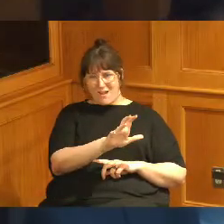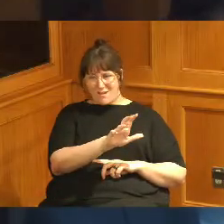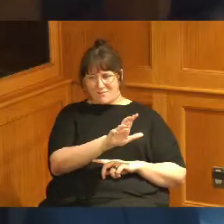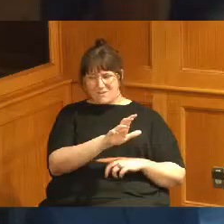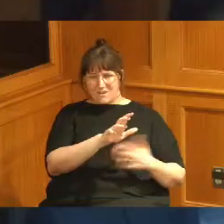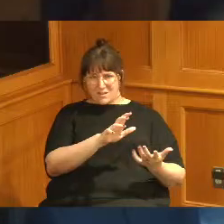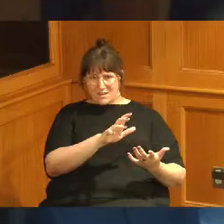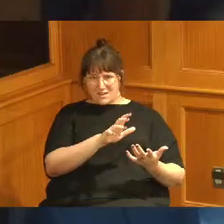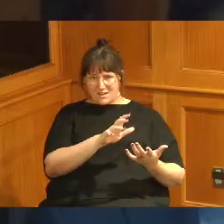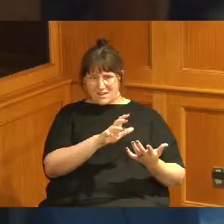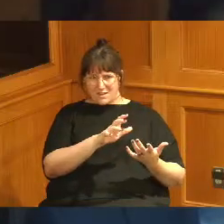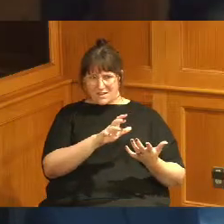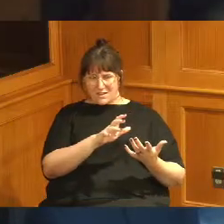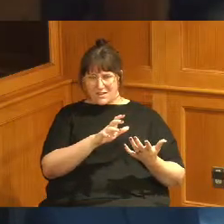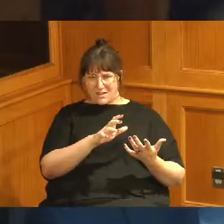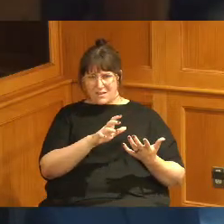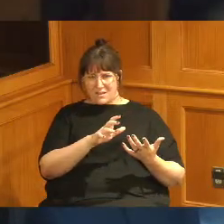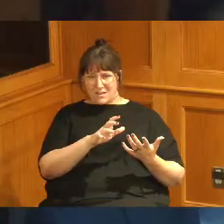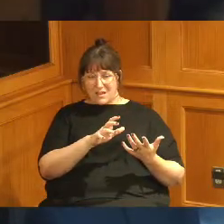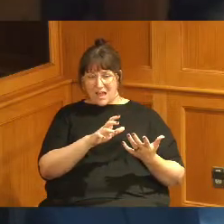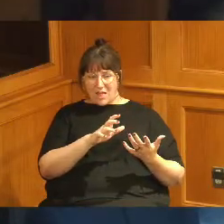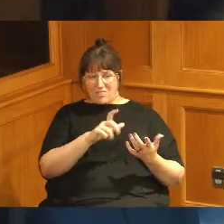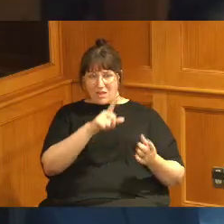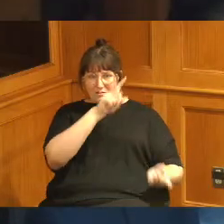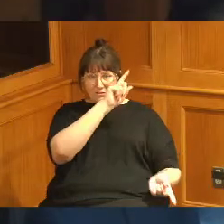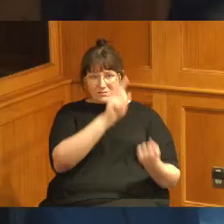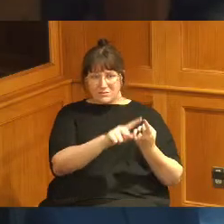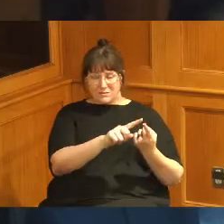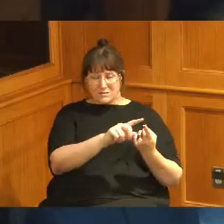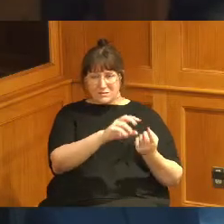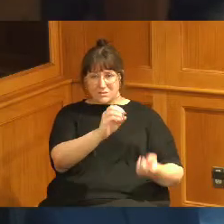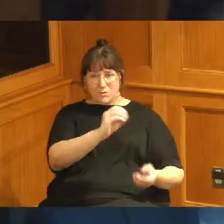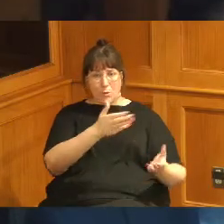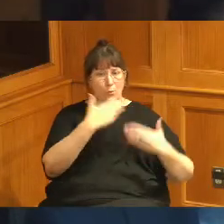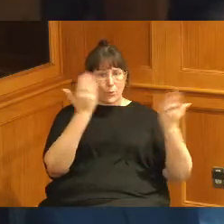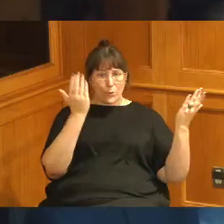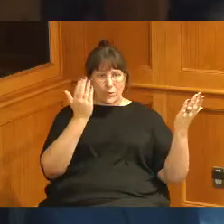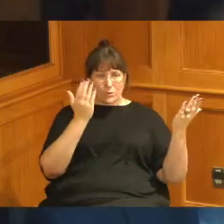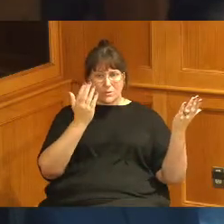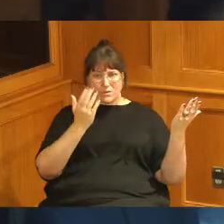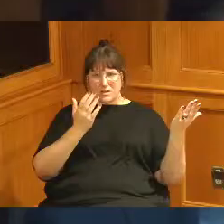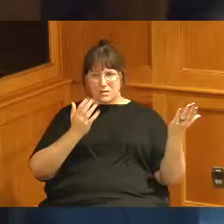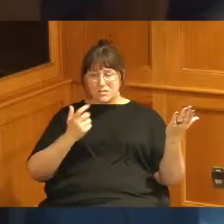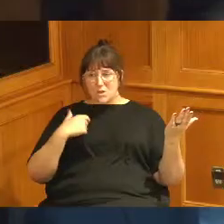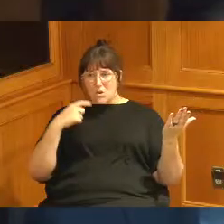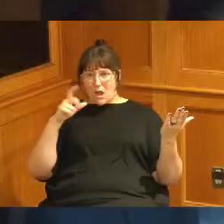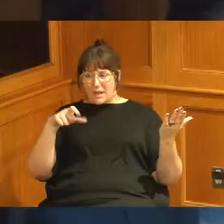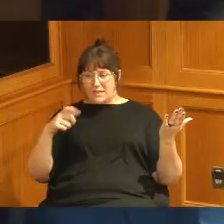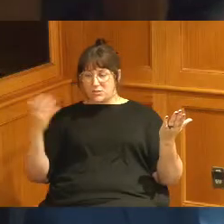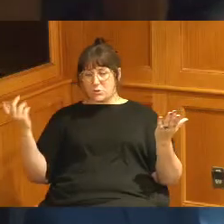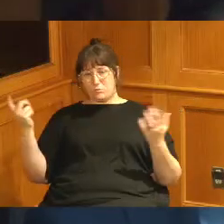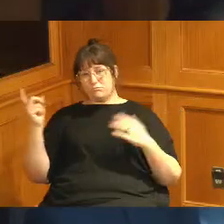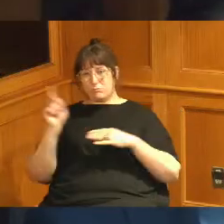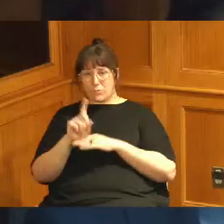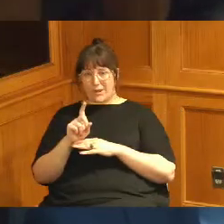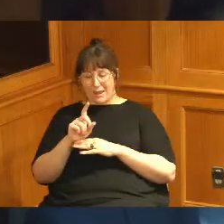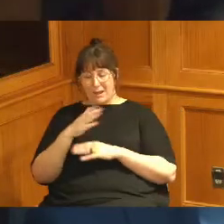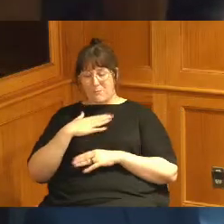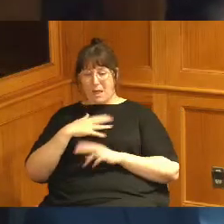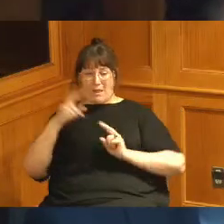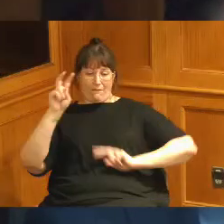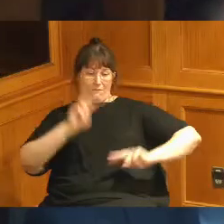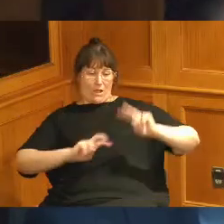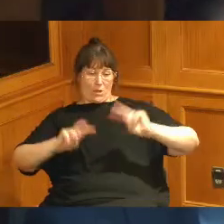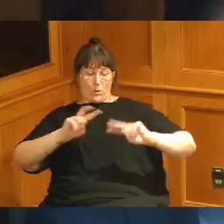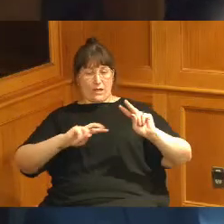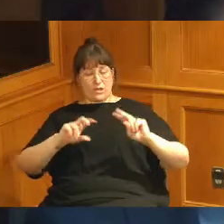looking. They went down to no money, no rent. So is it really market? I need to bring in my evaluators of what's